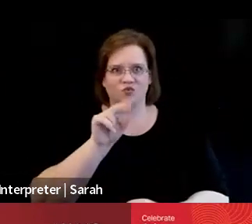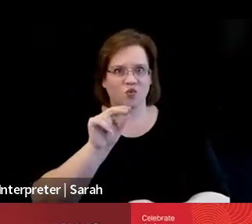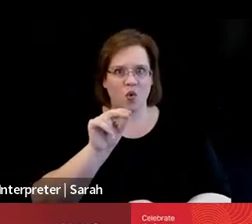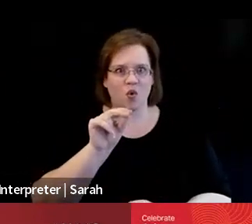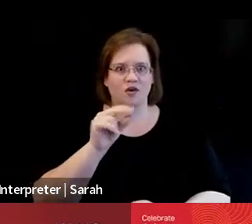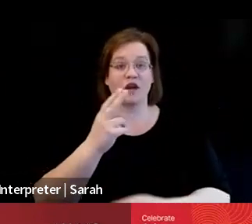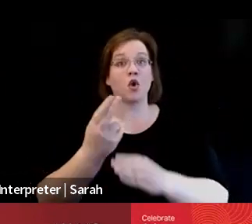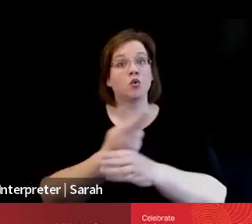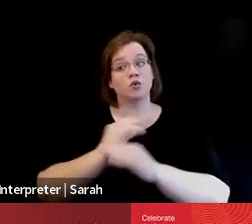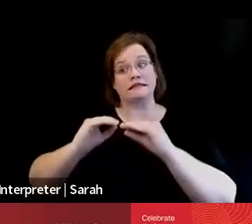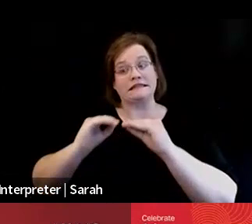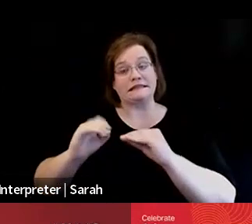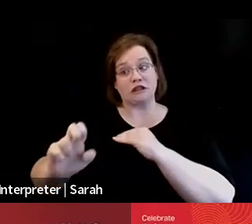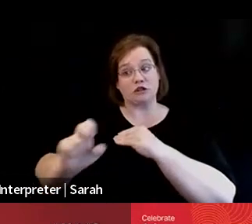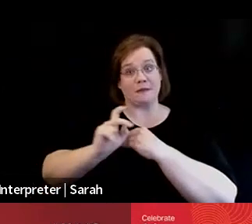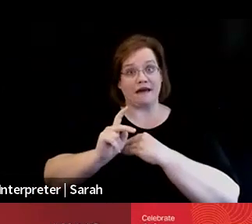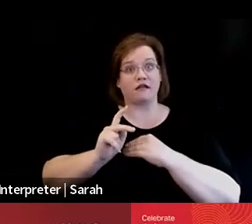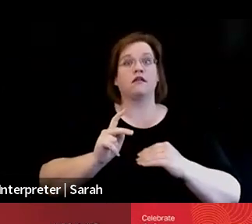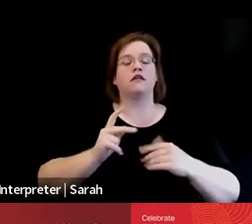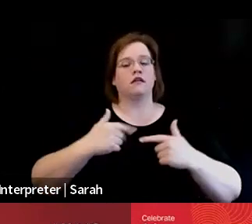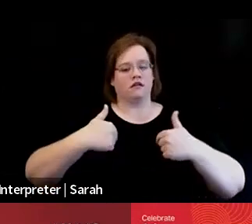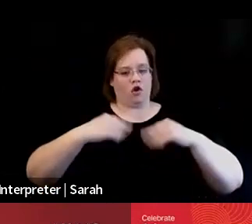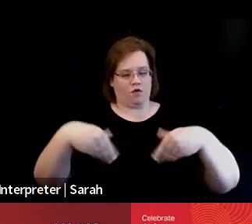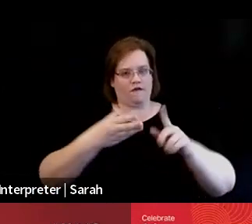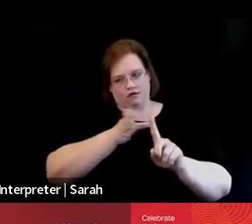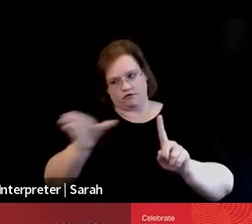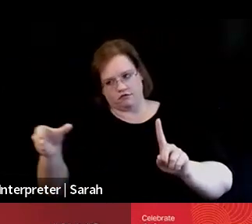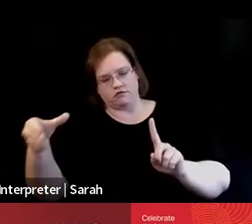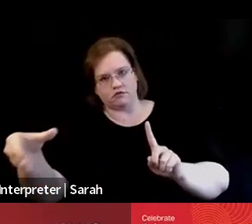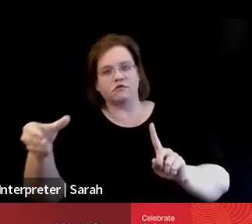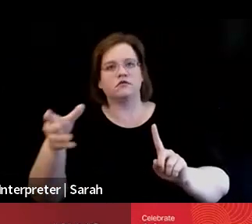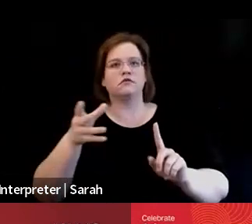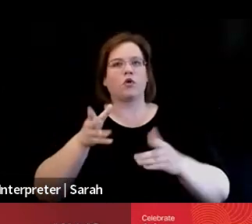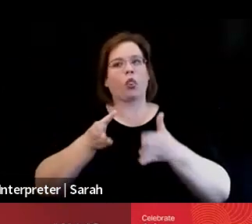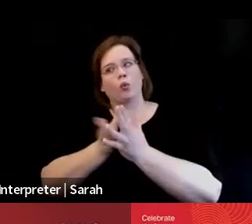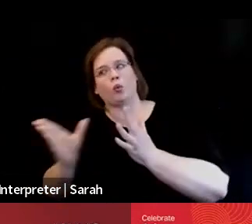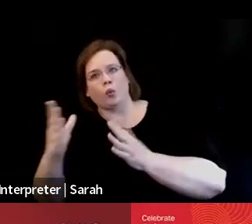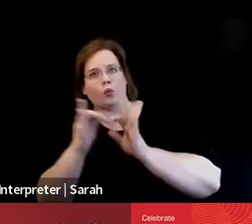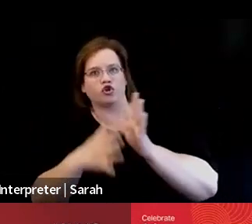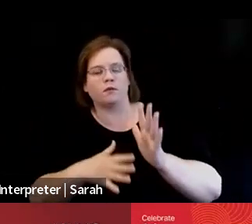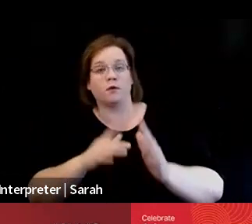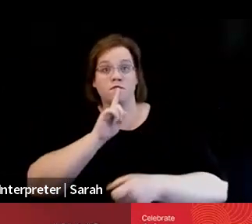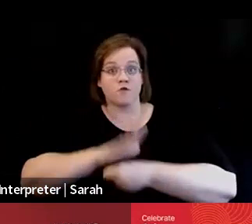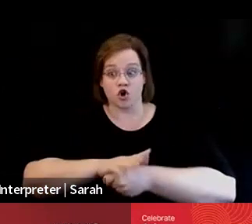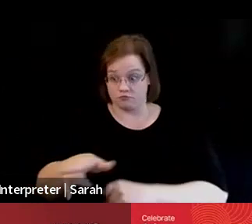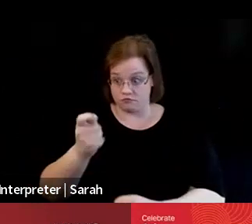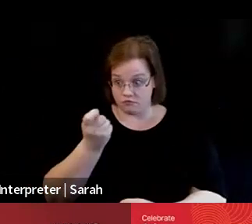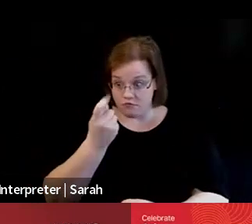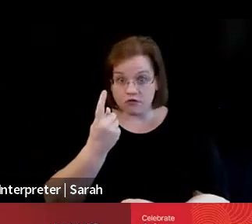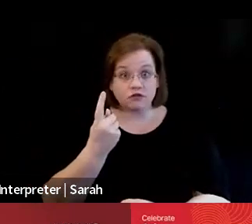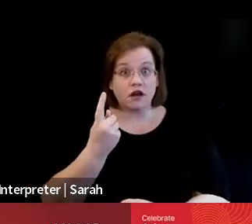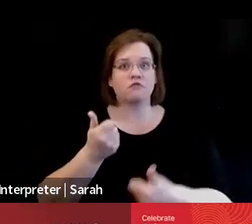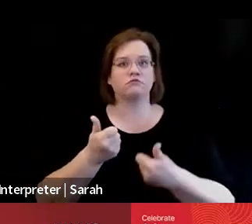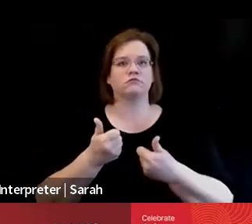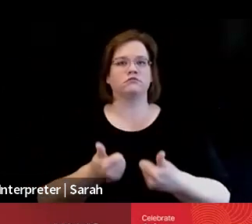back method, you as a provider, through the interpreter, since you can speak directly with the patient, can ascertain that your patient understood what you explained.